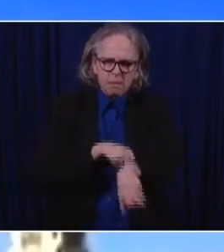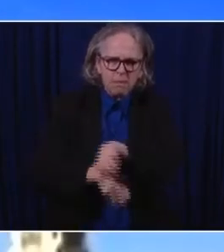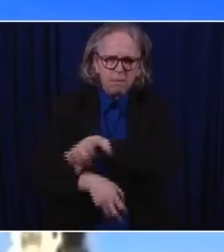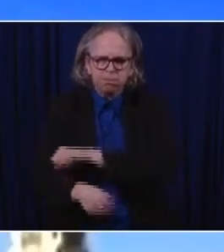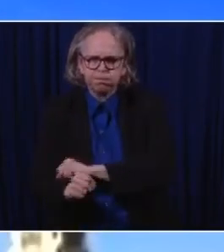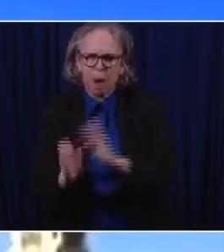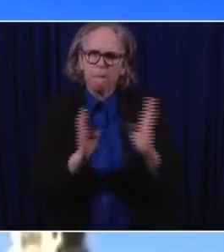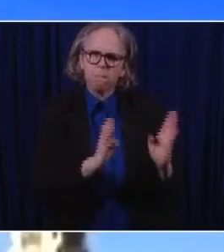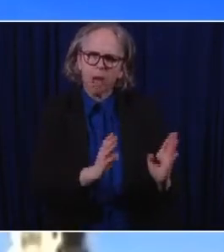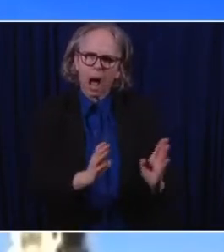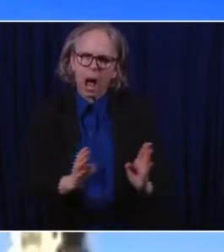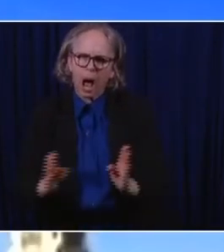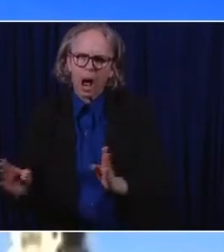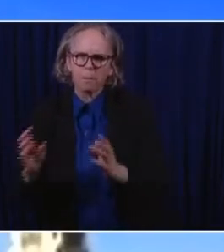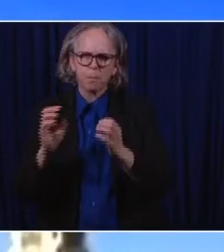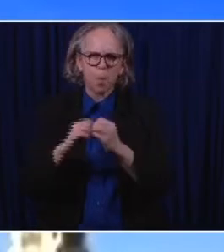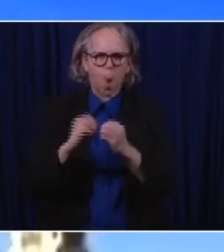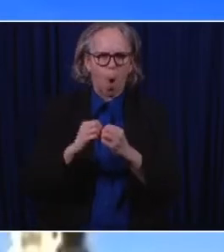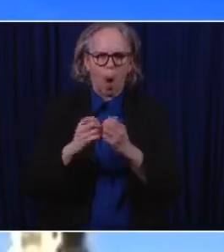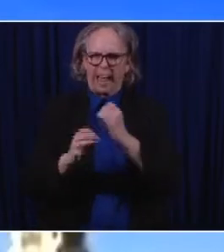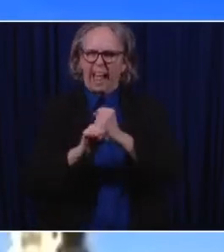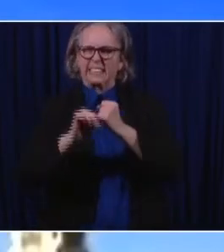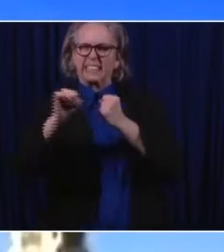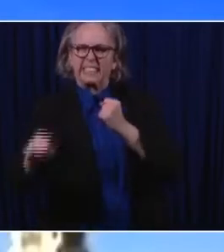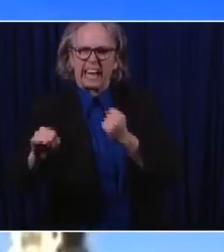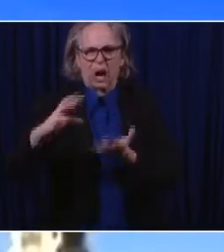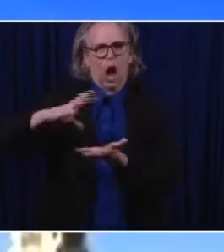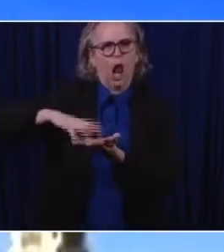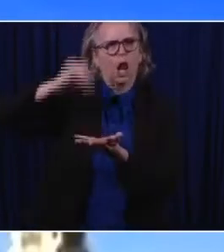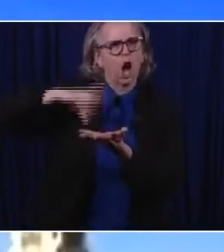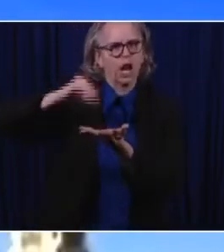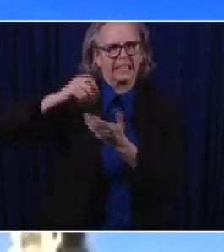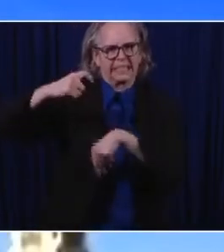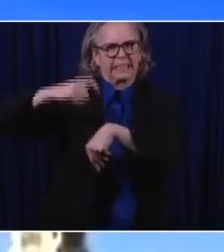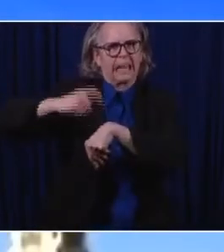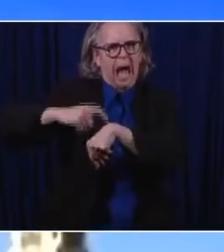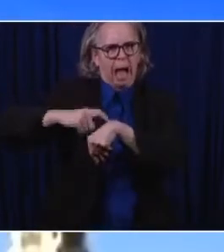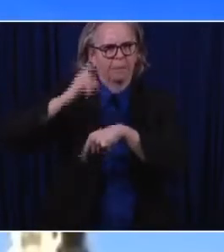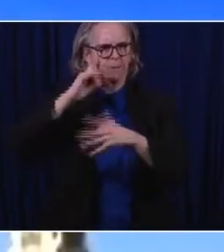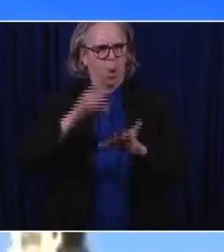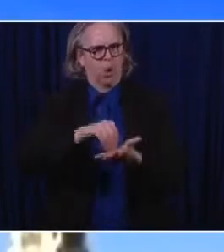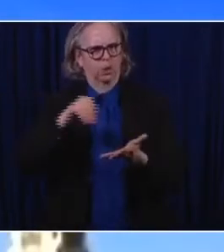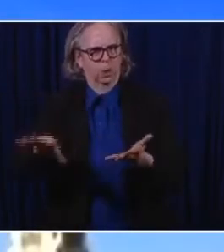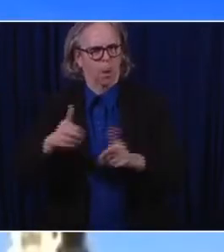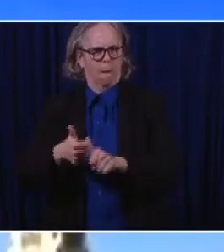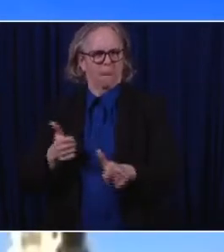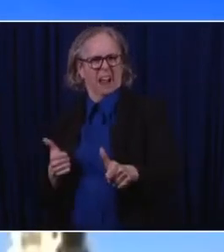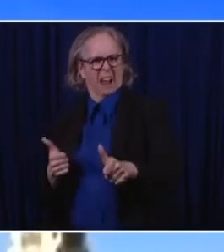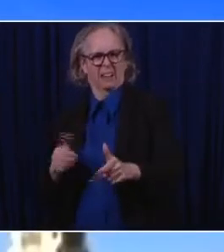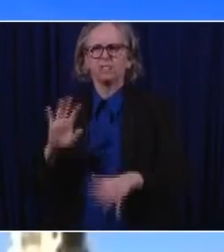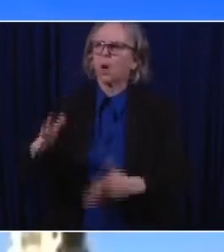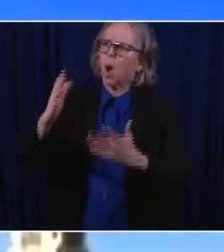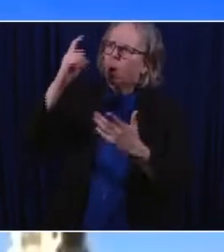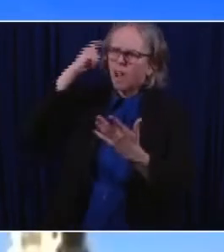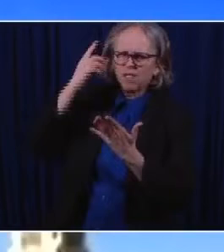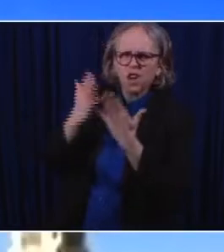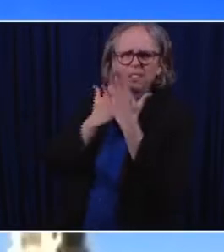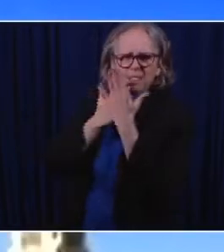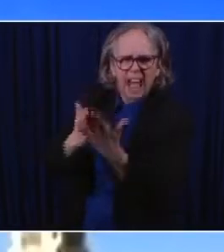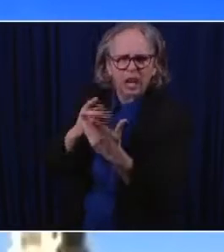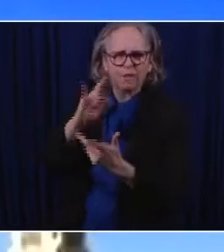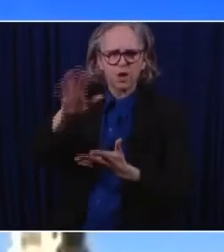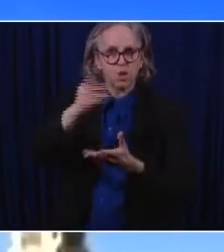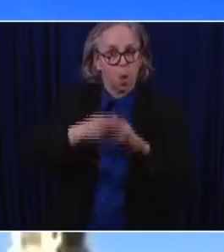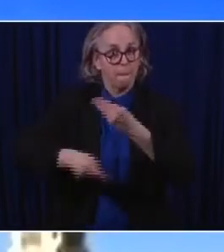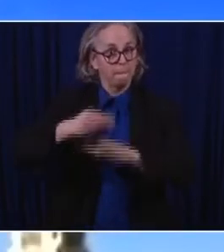other responses to meeting students' needs. Governor, I want to thank you for your budget recommendations. I know you're going to talk about those a little bit more here,